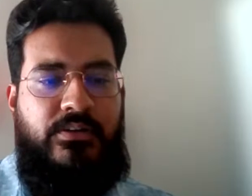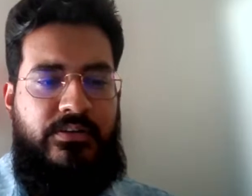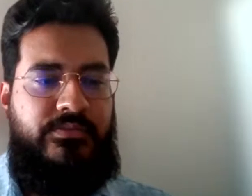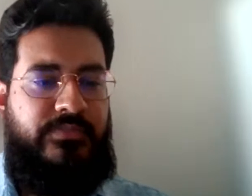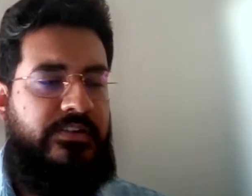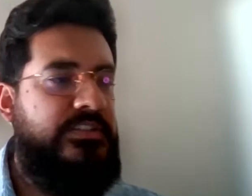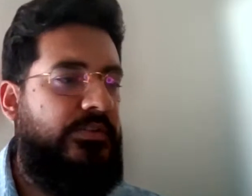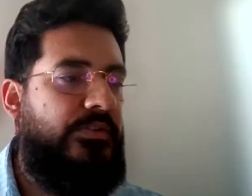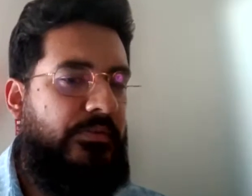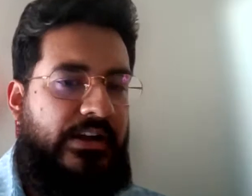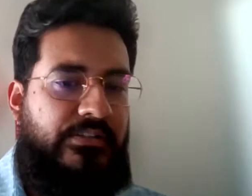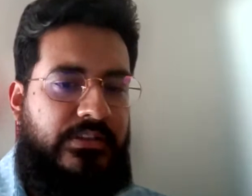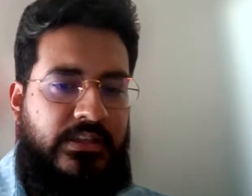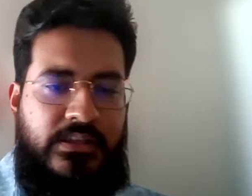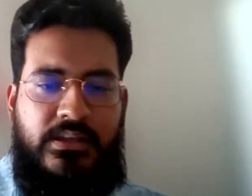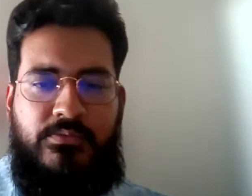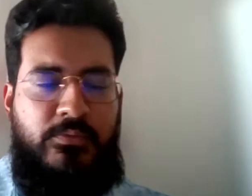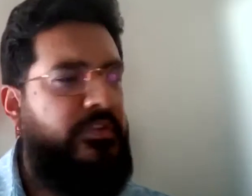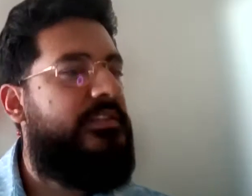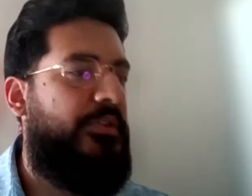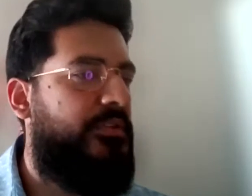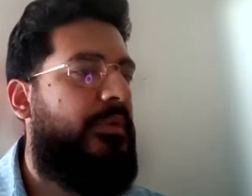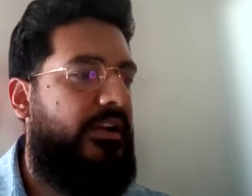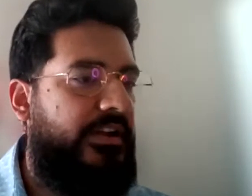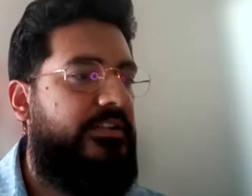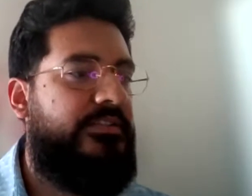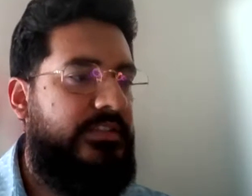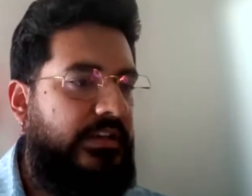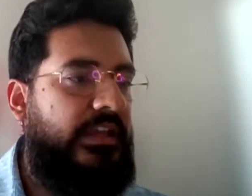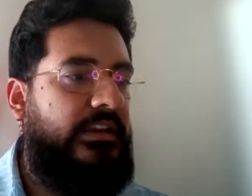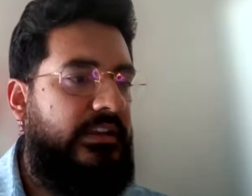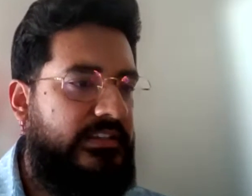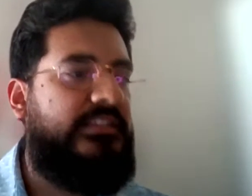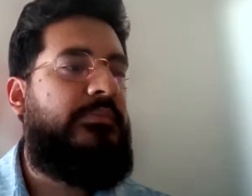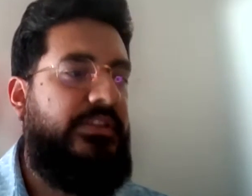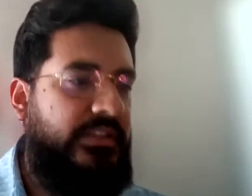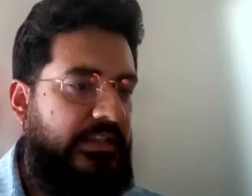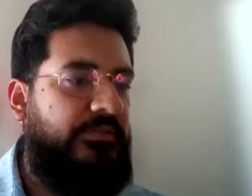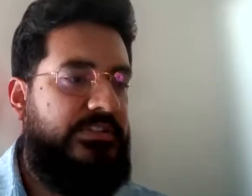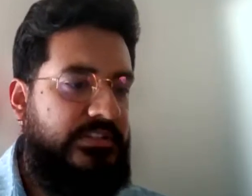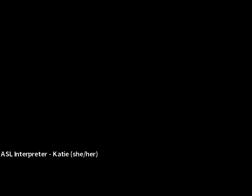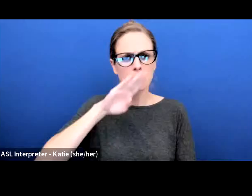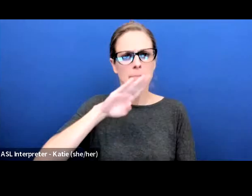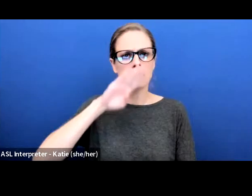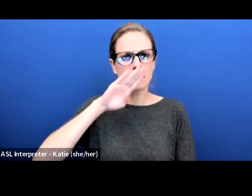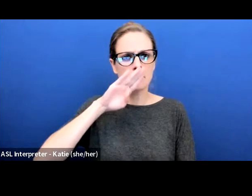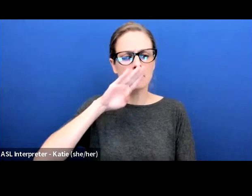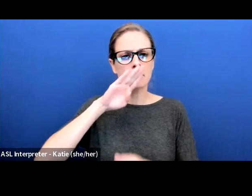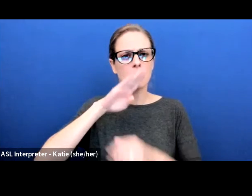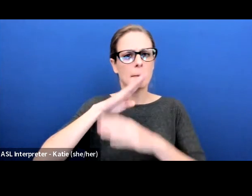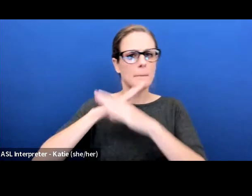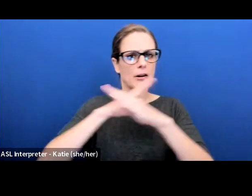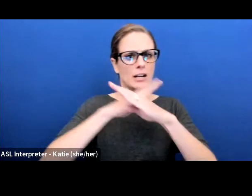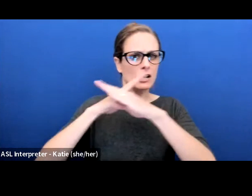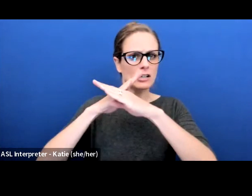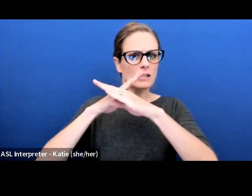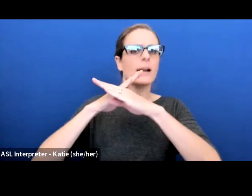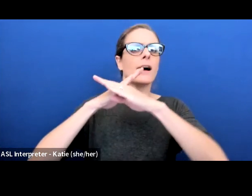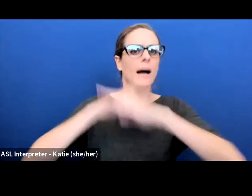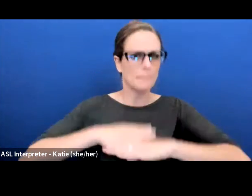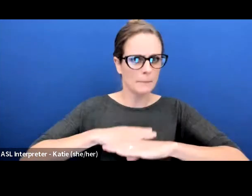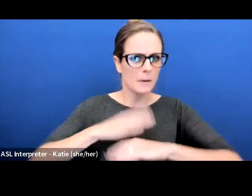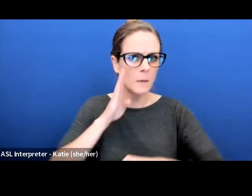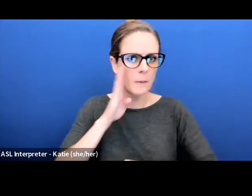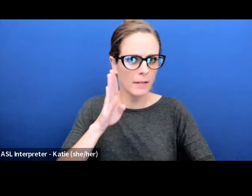meeting or very soon around removing some of those barriers and accessibility, which is sort of coming up as a